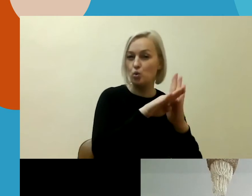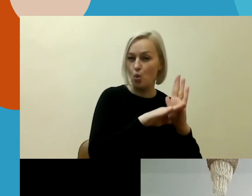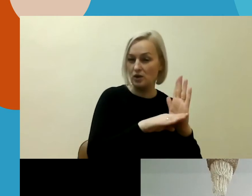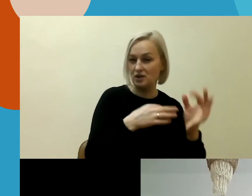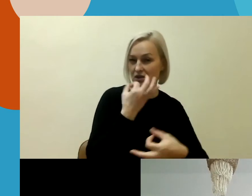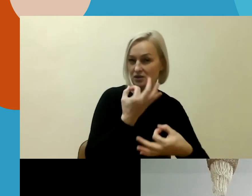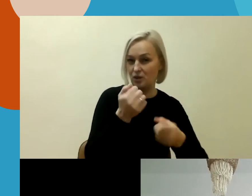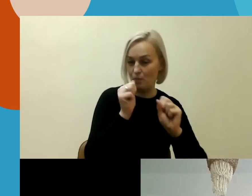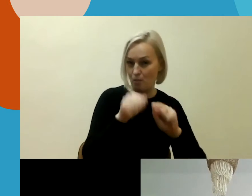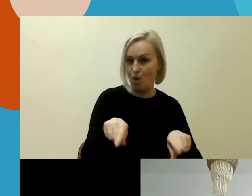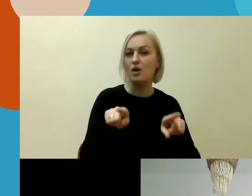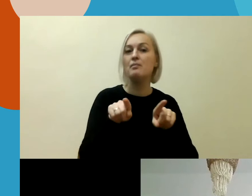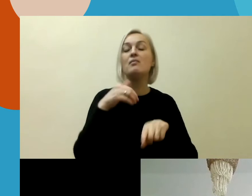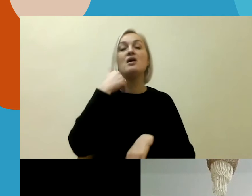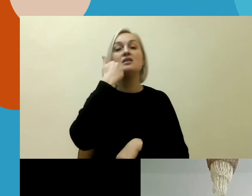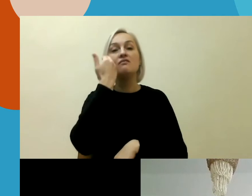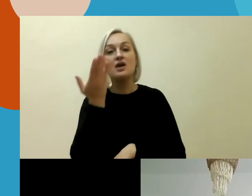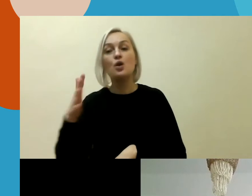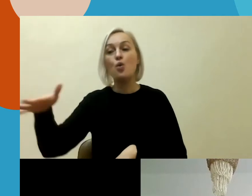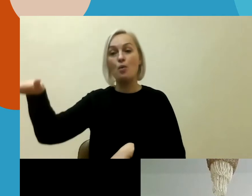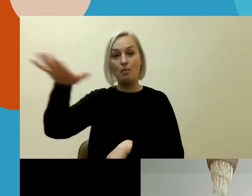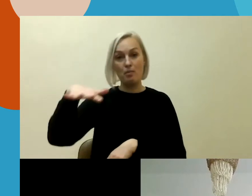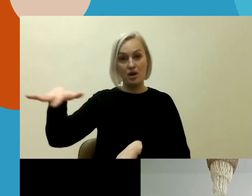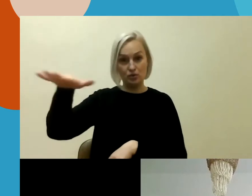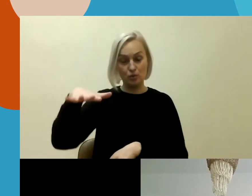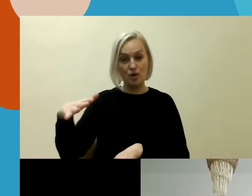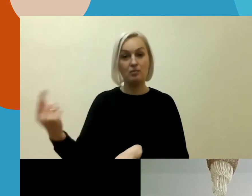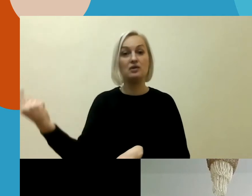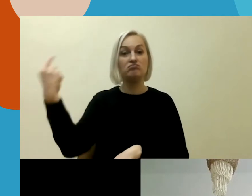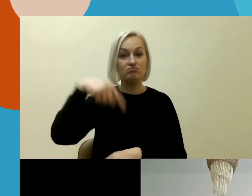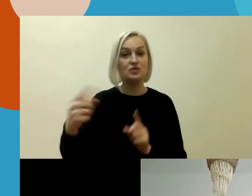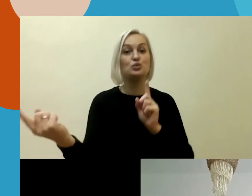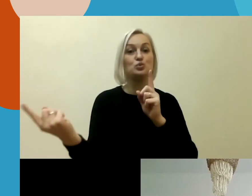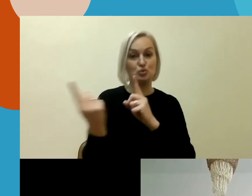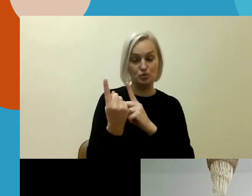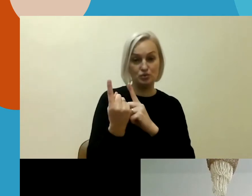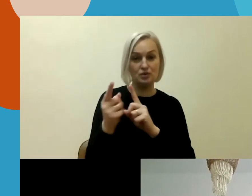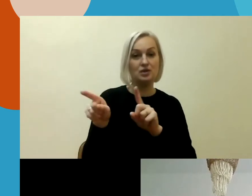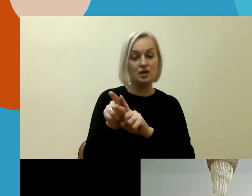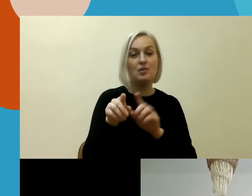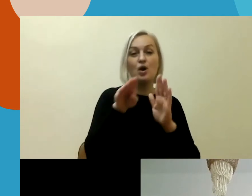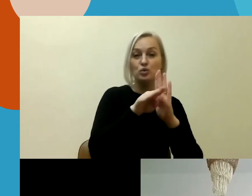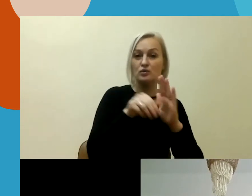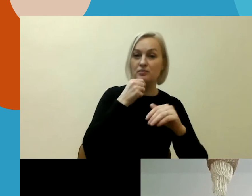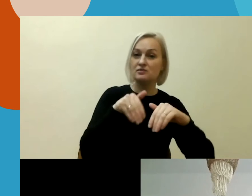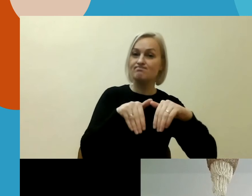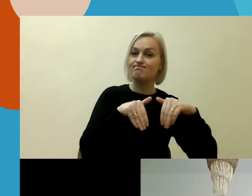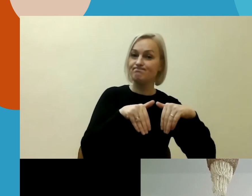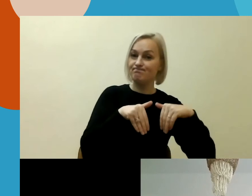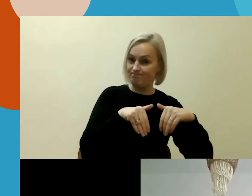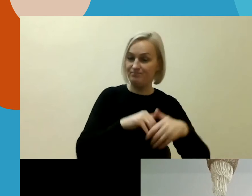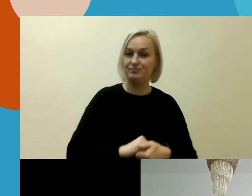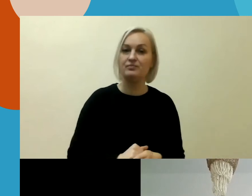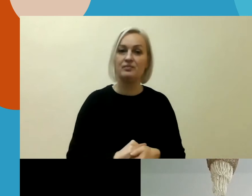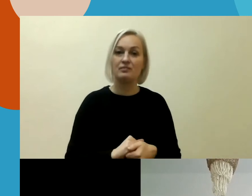that now you are welcome to express your points of view, but later on in your